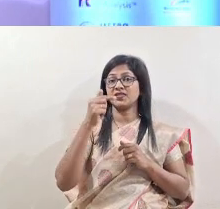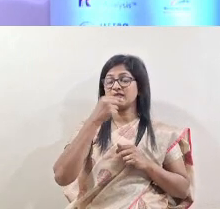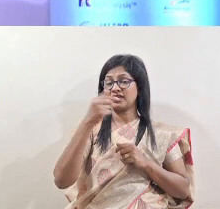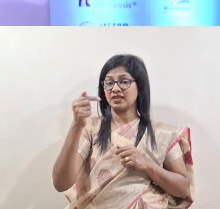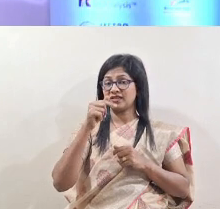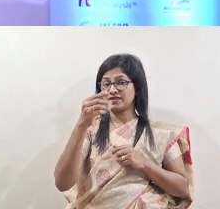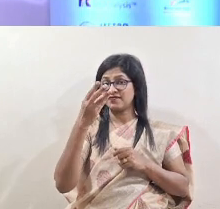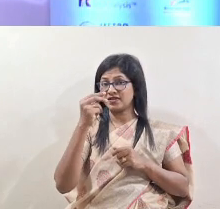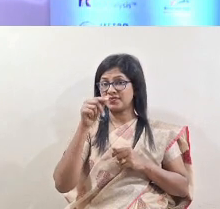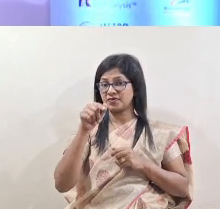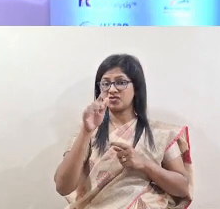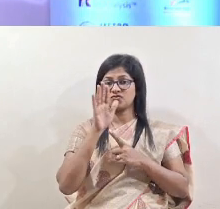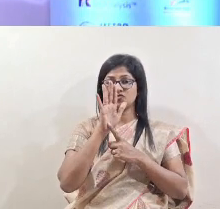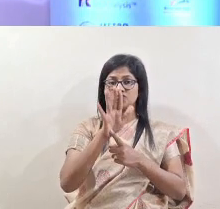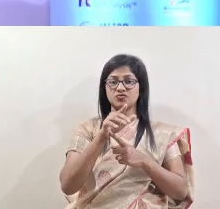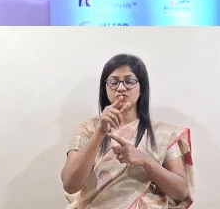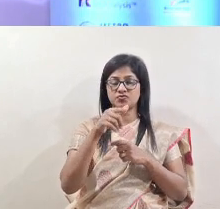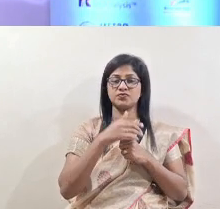negative value shows that